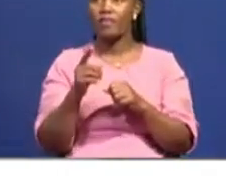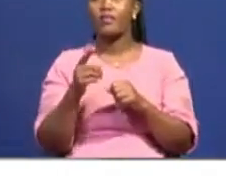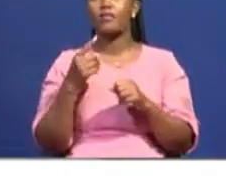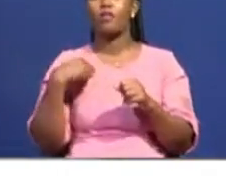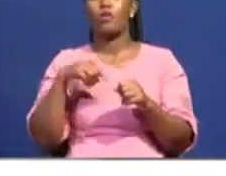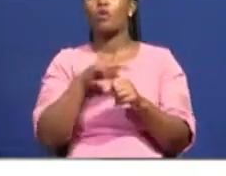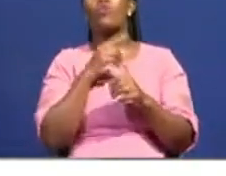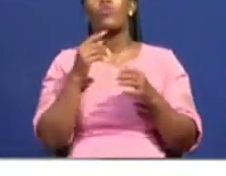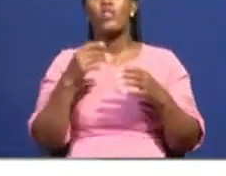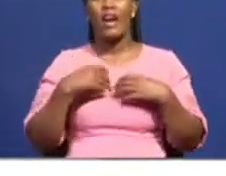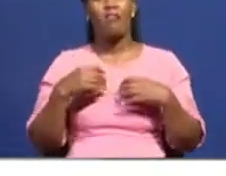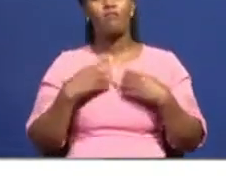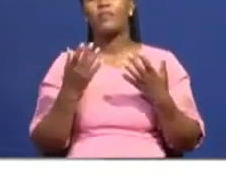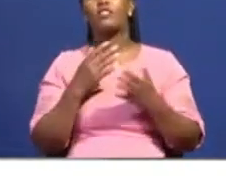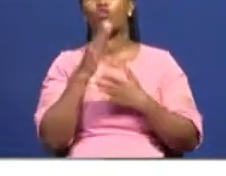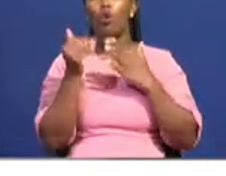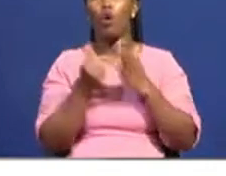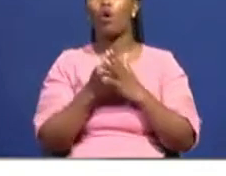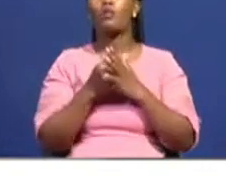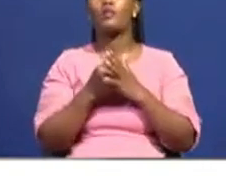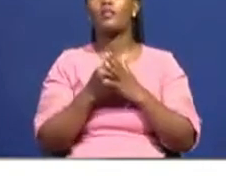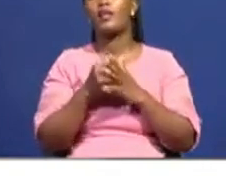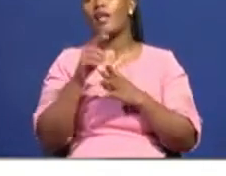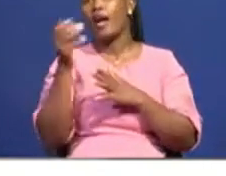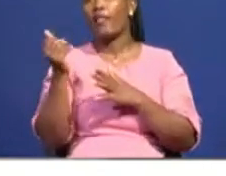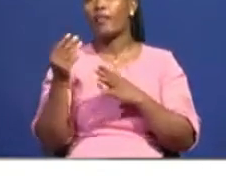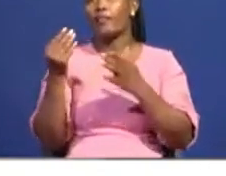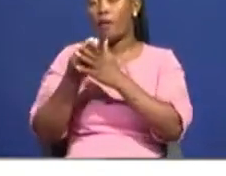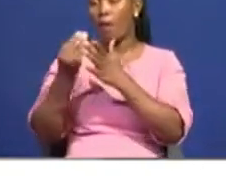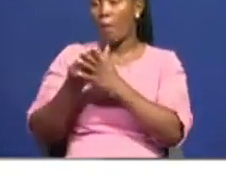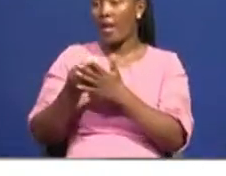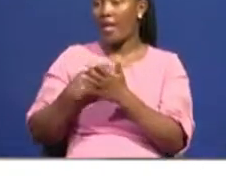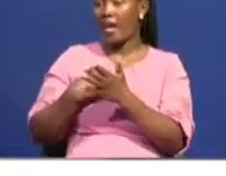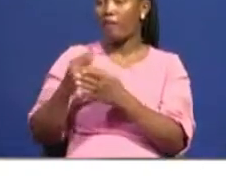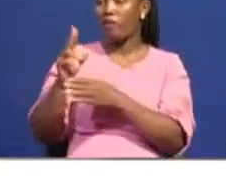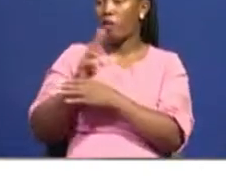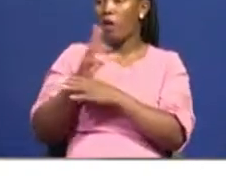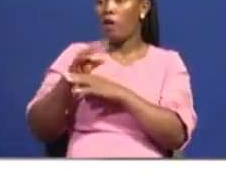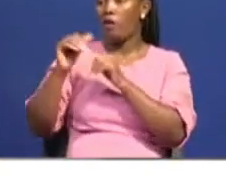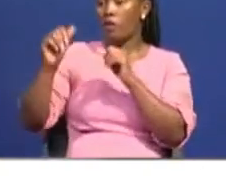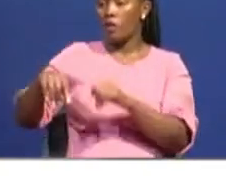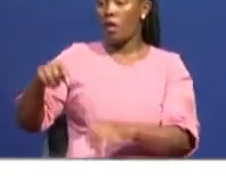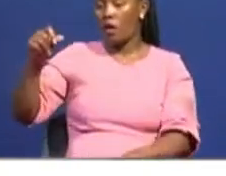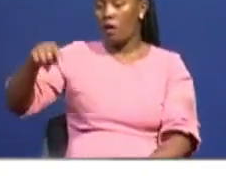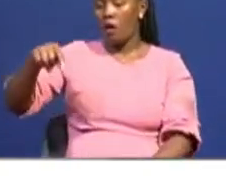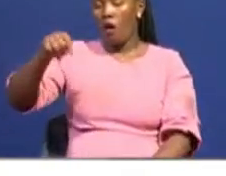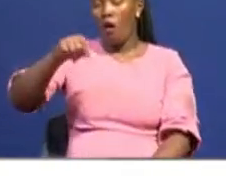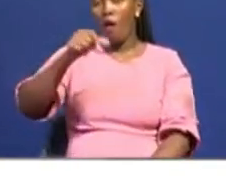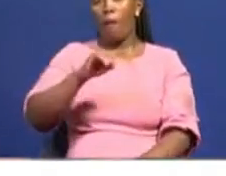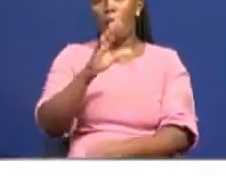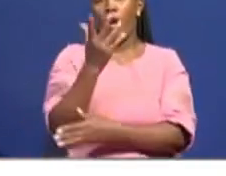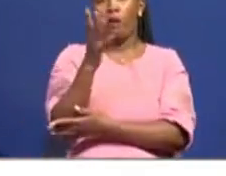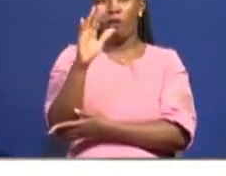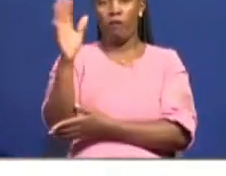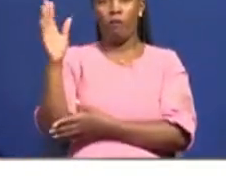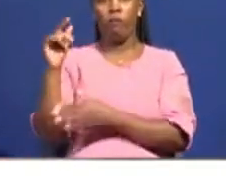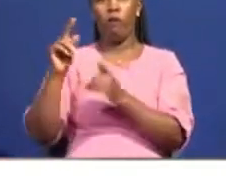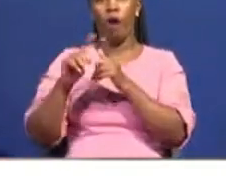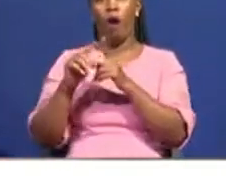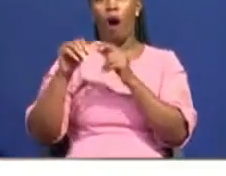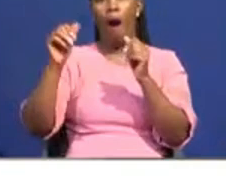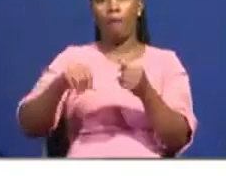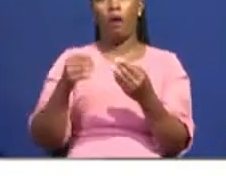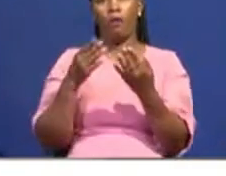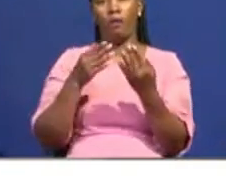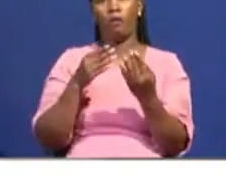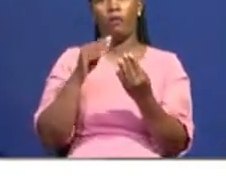has monies that can be used to plant trees anywhere in this country. We can do avocados if it is